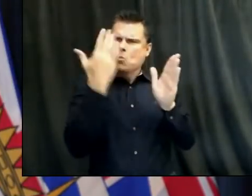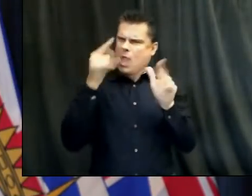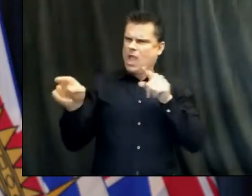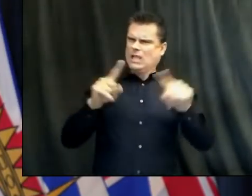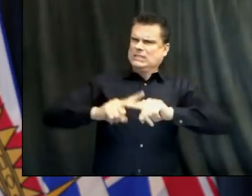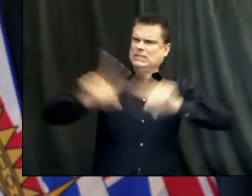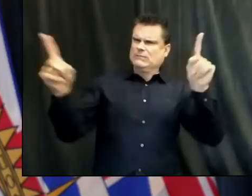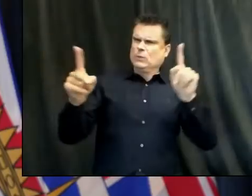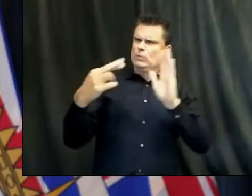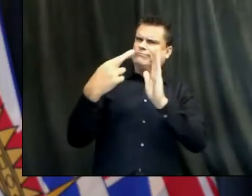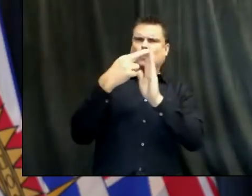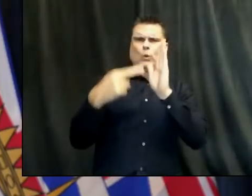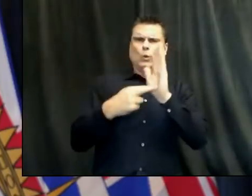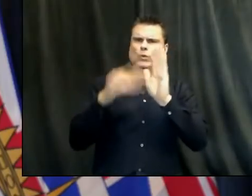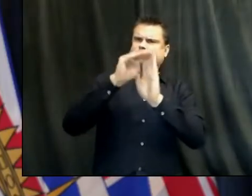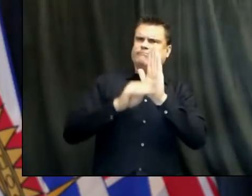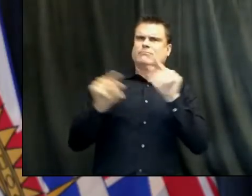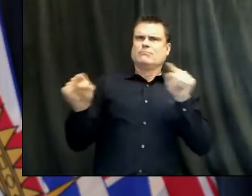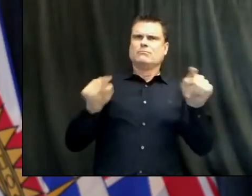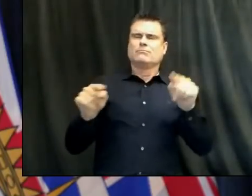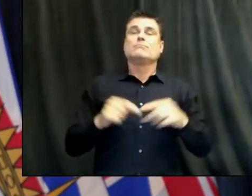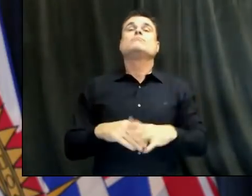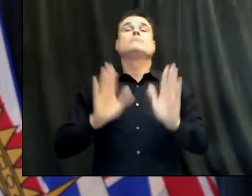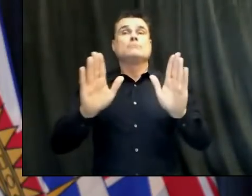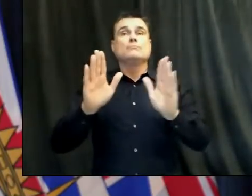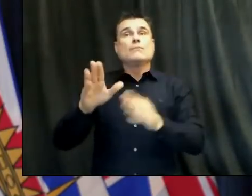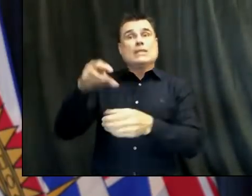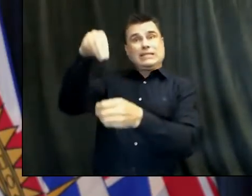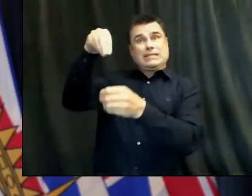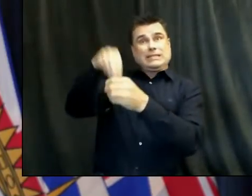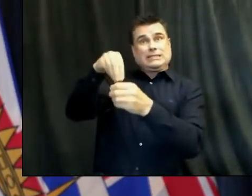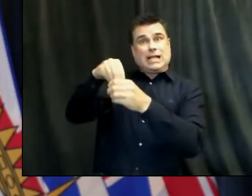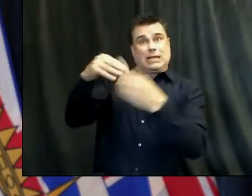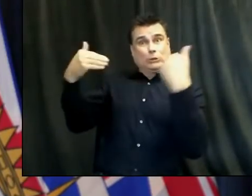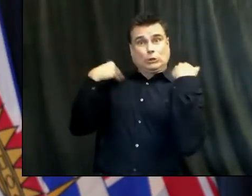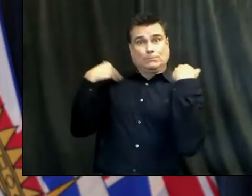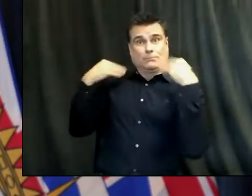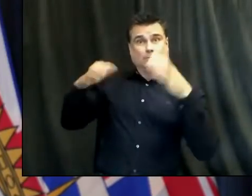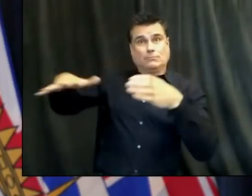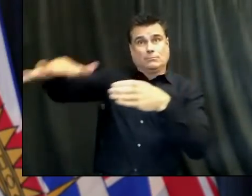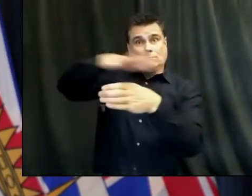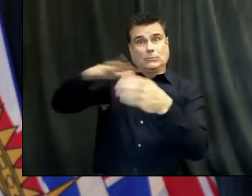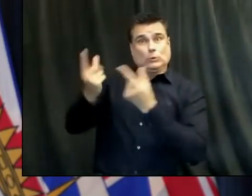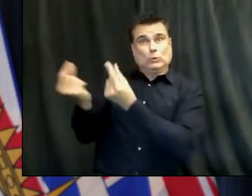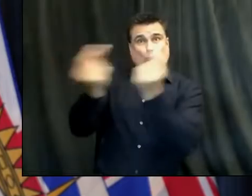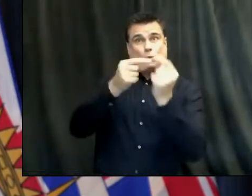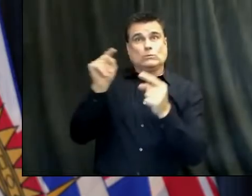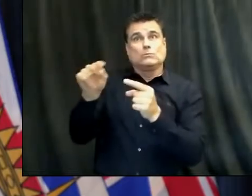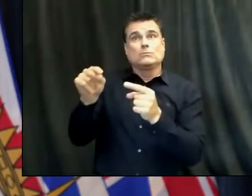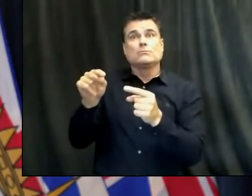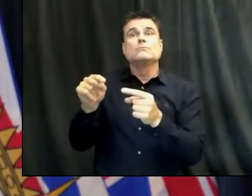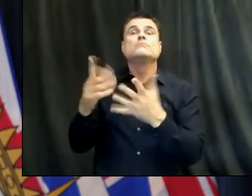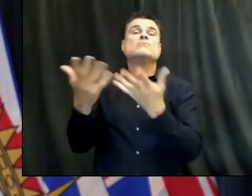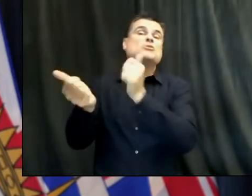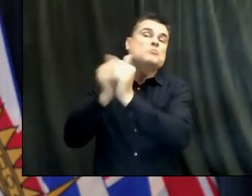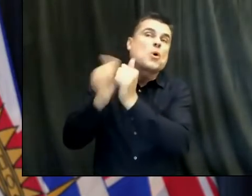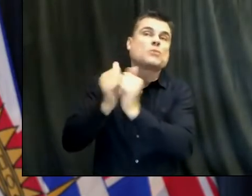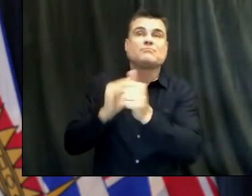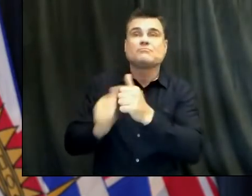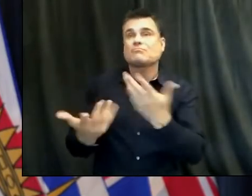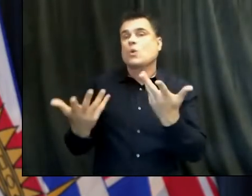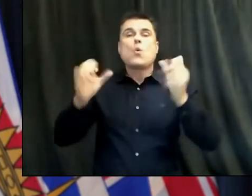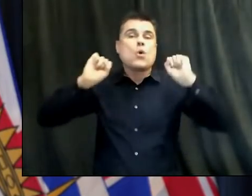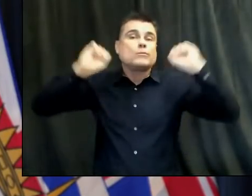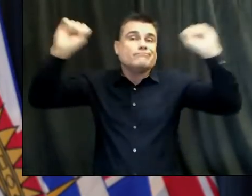Firstly, around the guidance for indoor group fitness activities. As you know, those activities, whether they're sport or fitness, are